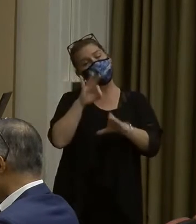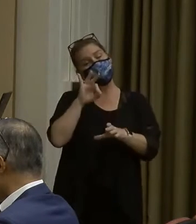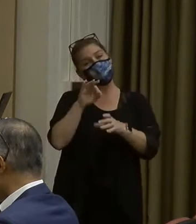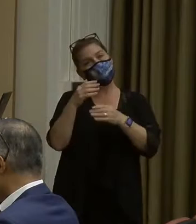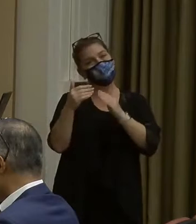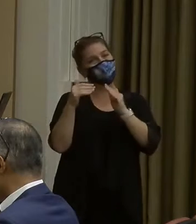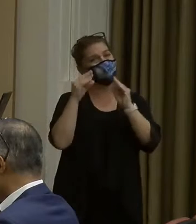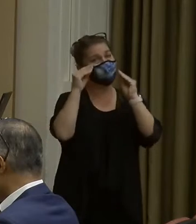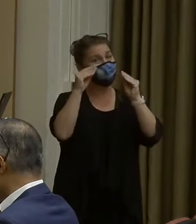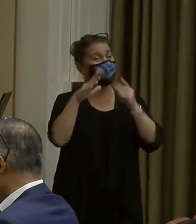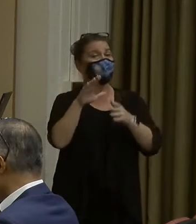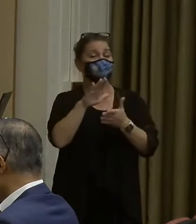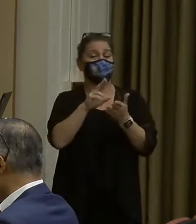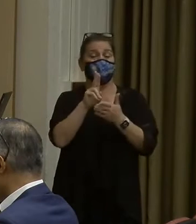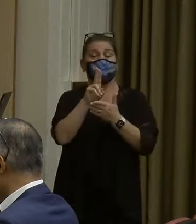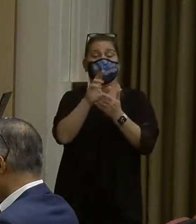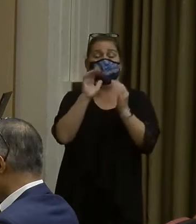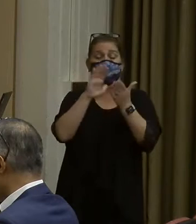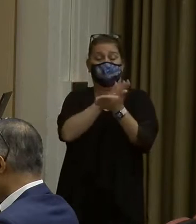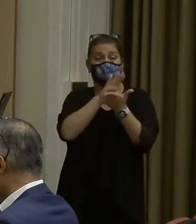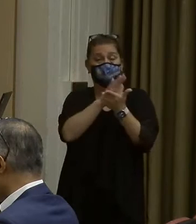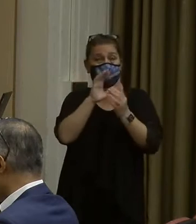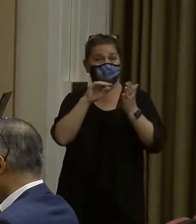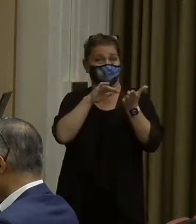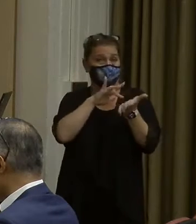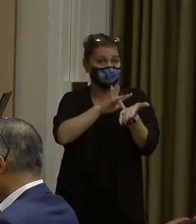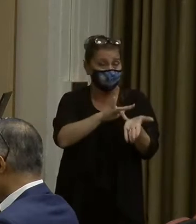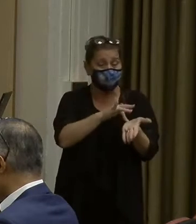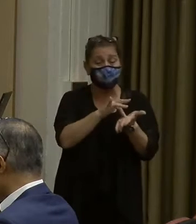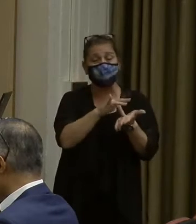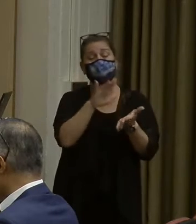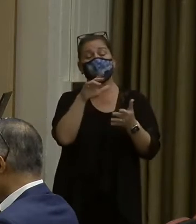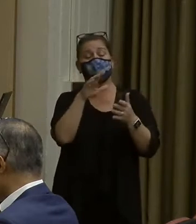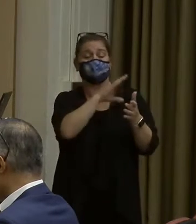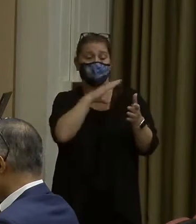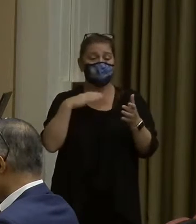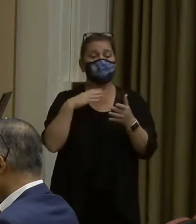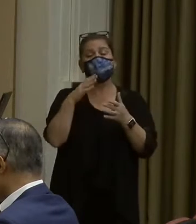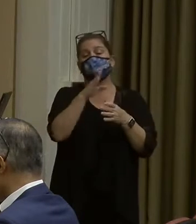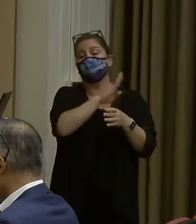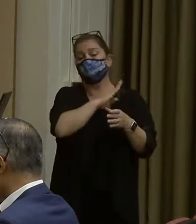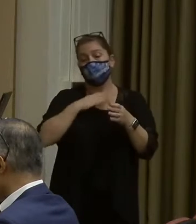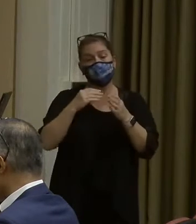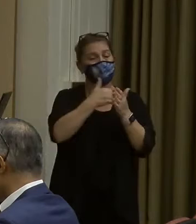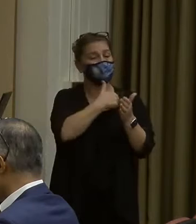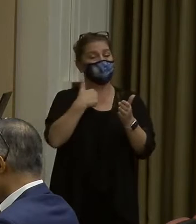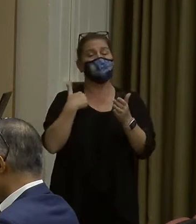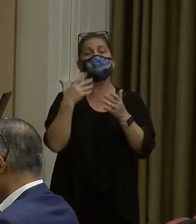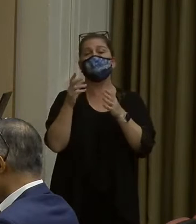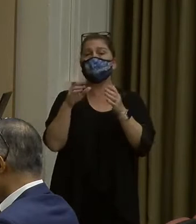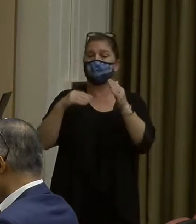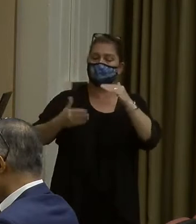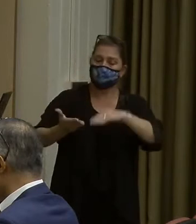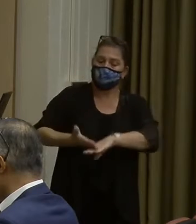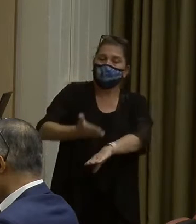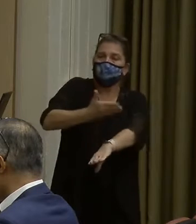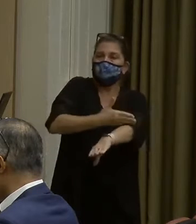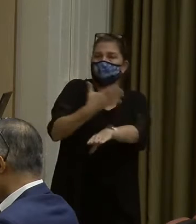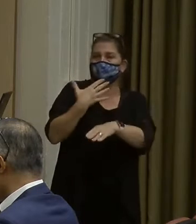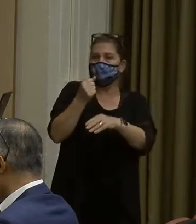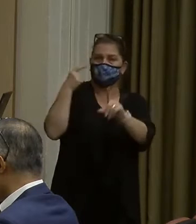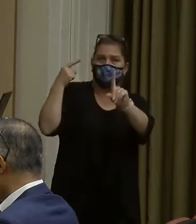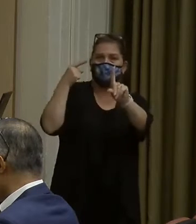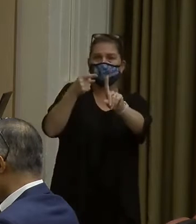the New York Academy of Medicine and serves on several boards, commissions, councils on improving health outcomes and elevating